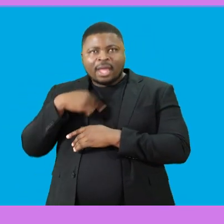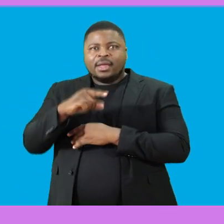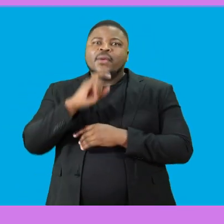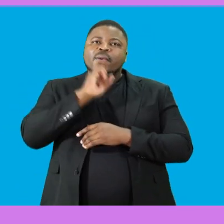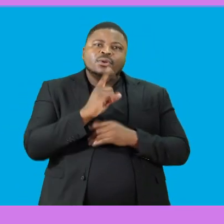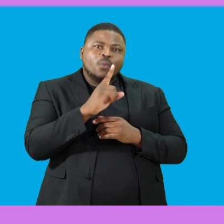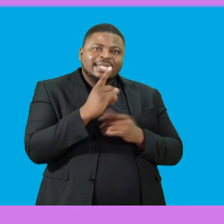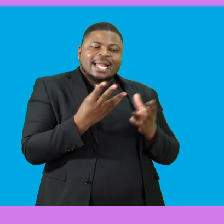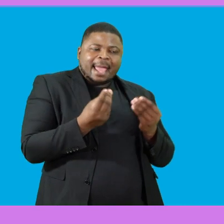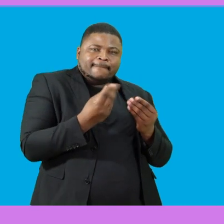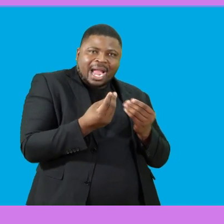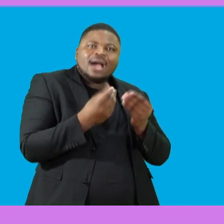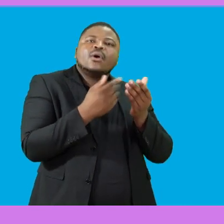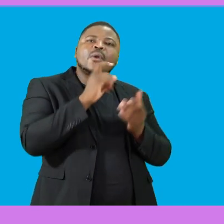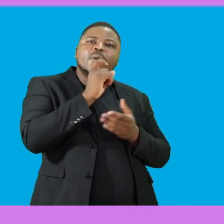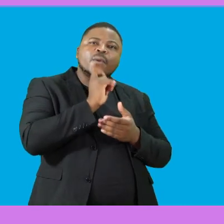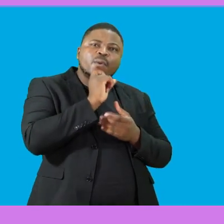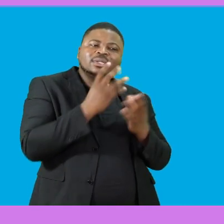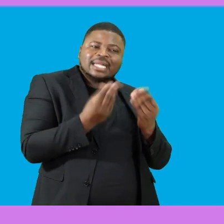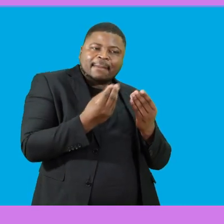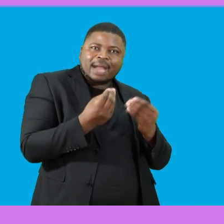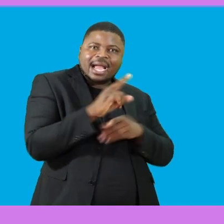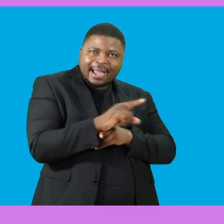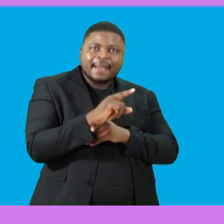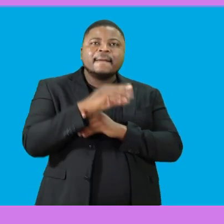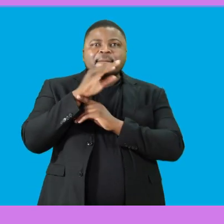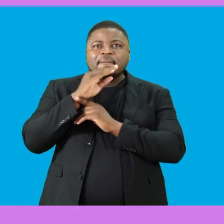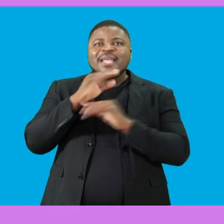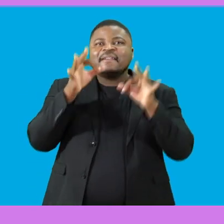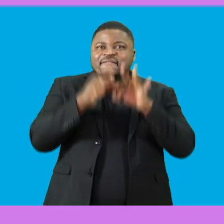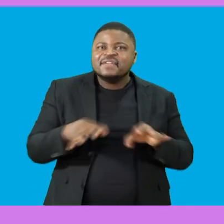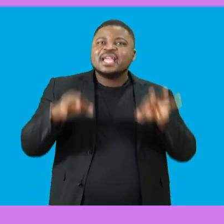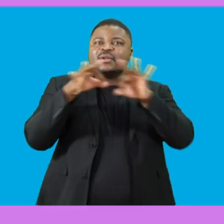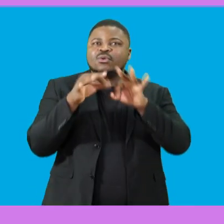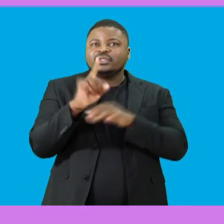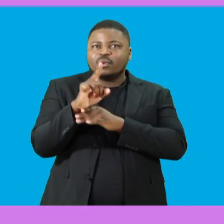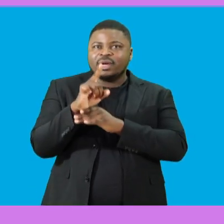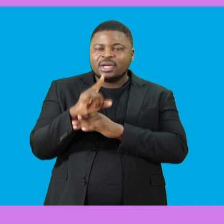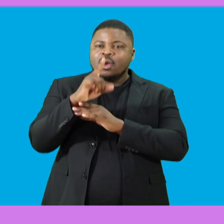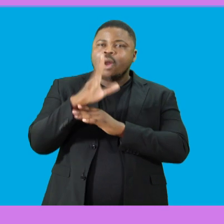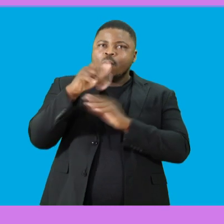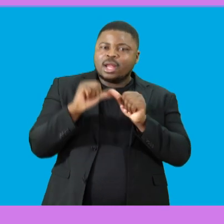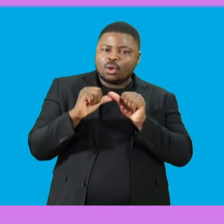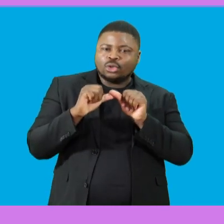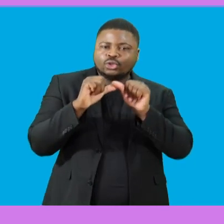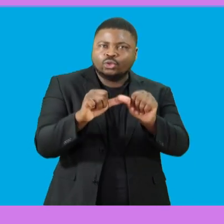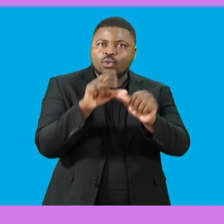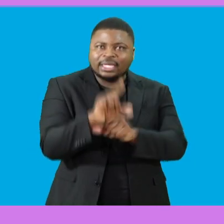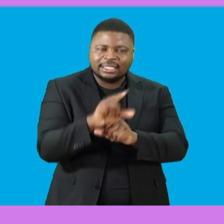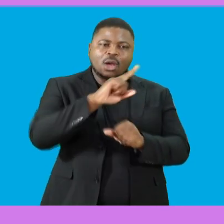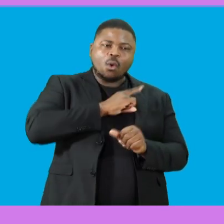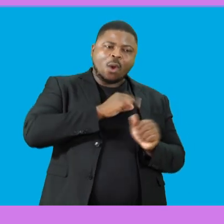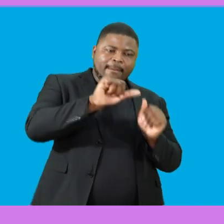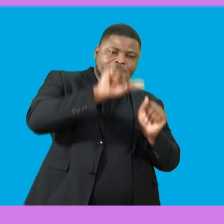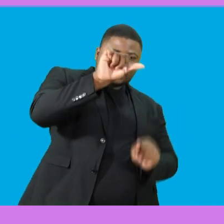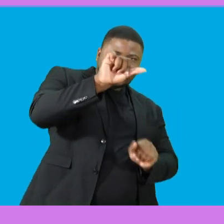numerical because it deals with numbers. Height is values. So, and if it's numerical, then it becomes continuous because it is